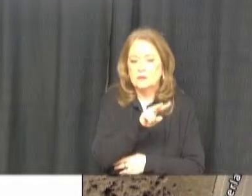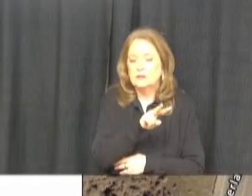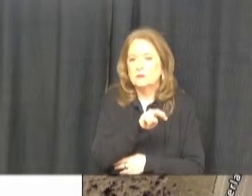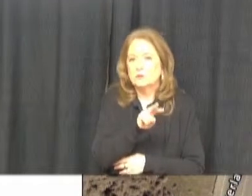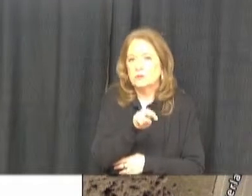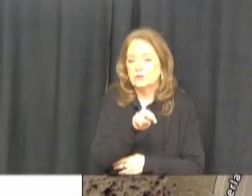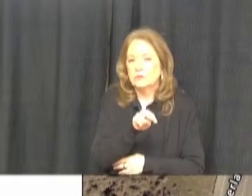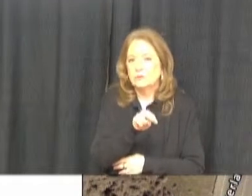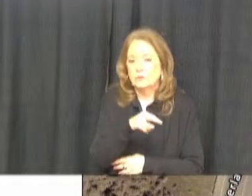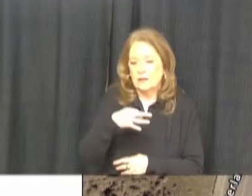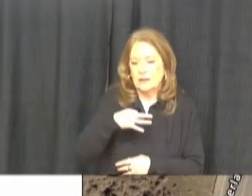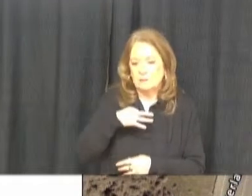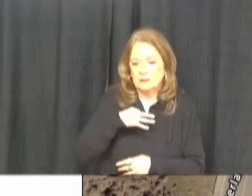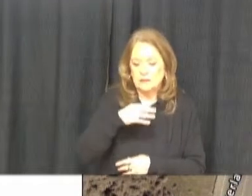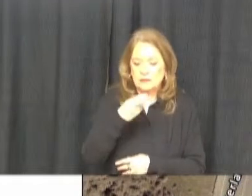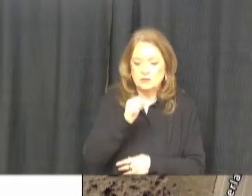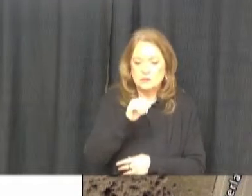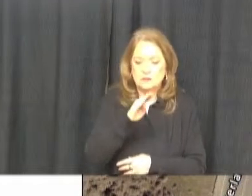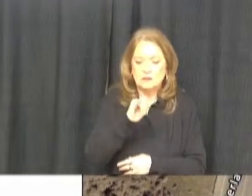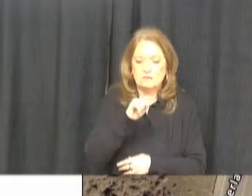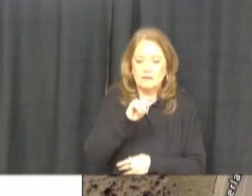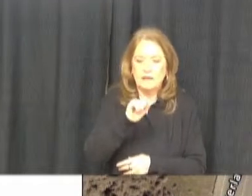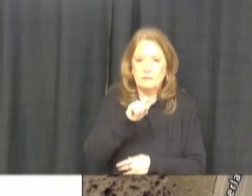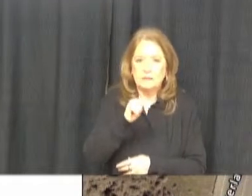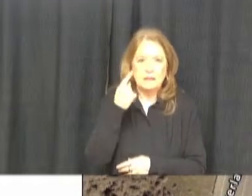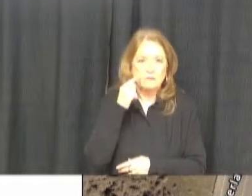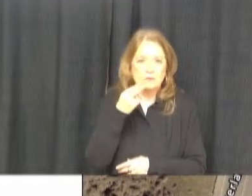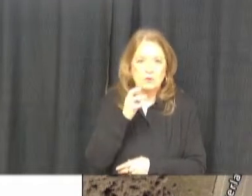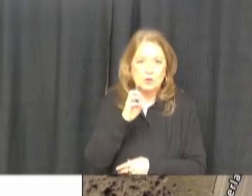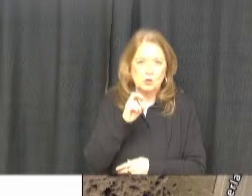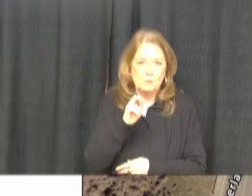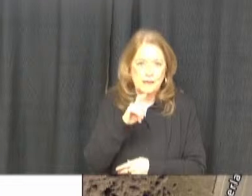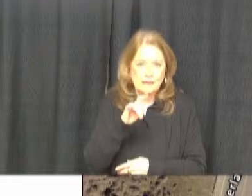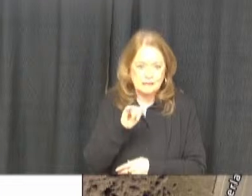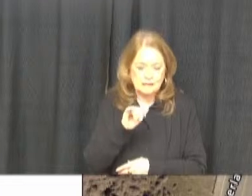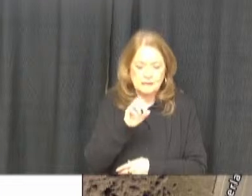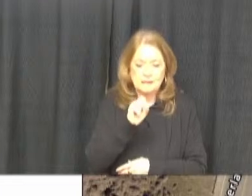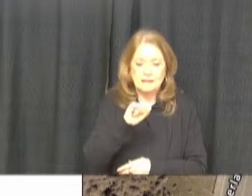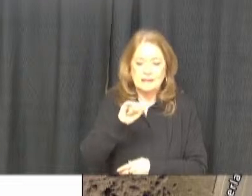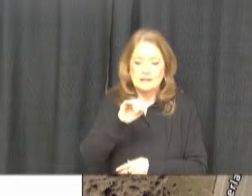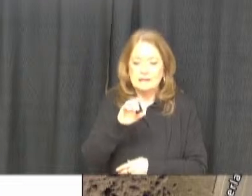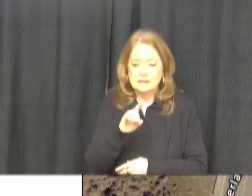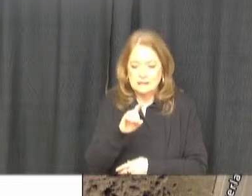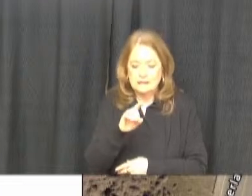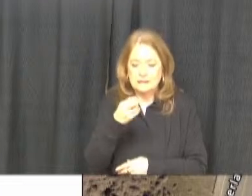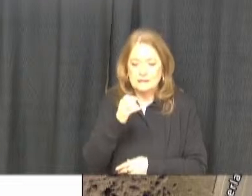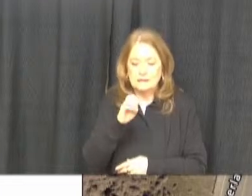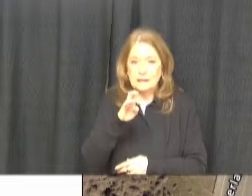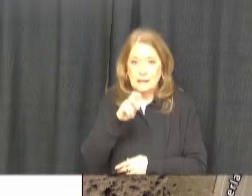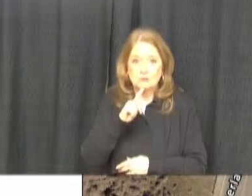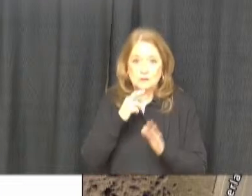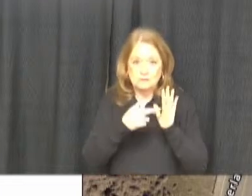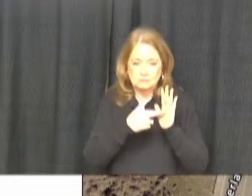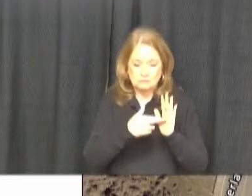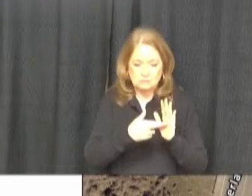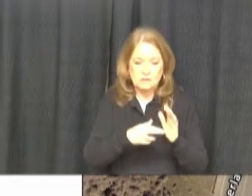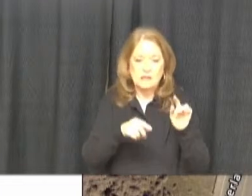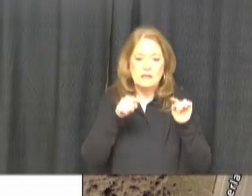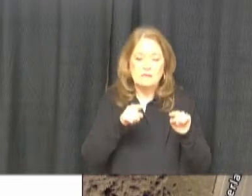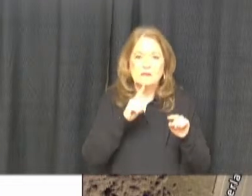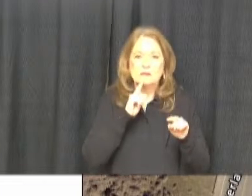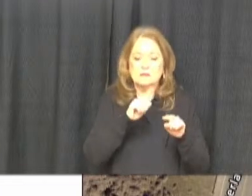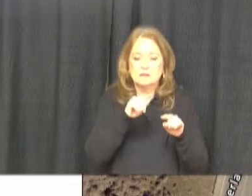2022. Application of Habitat for Humanity. Sid Hedrick is the agent. This is 0.77 acres, currently